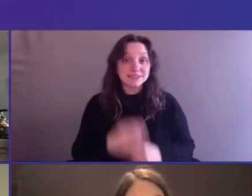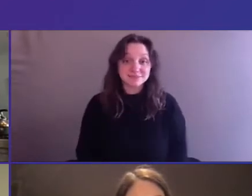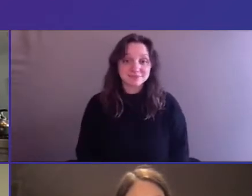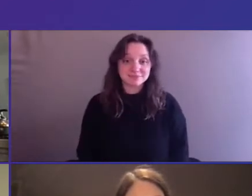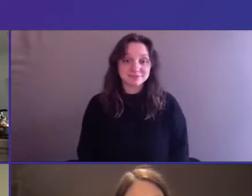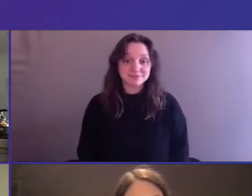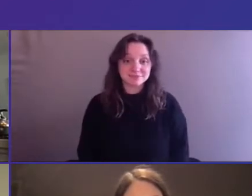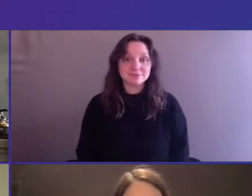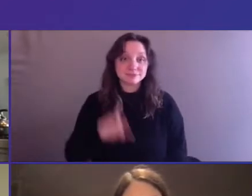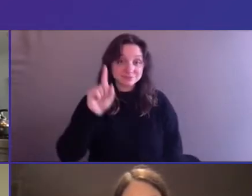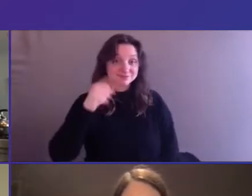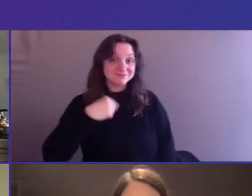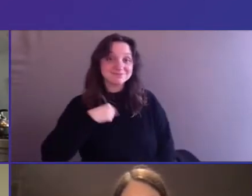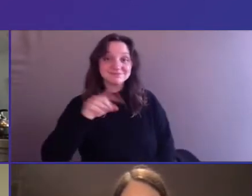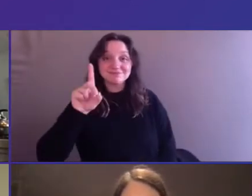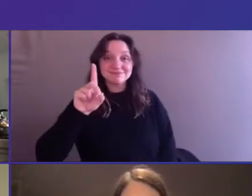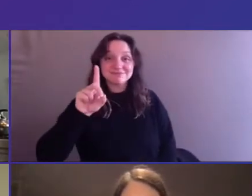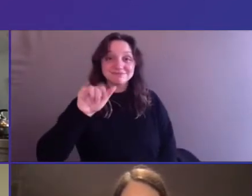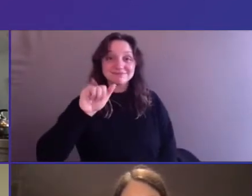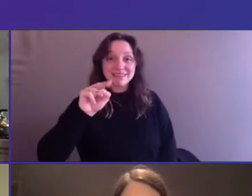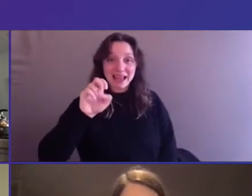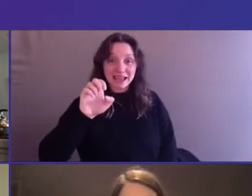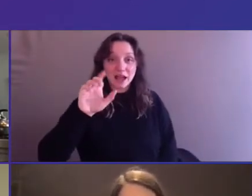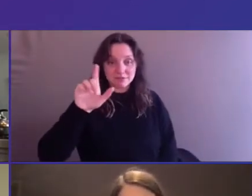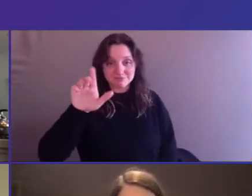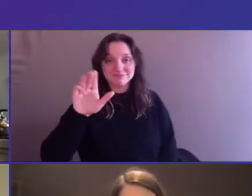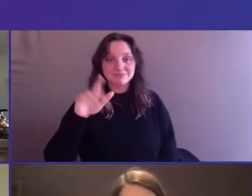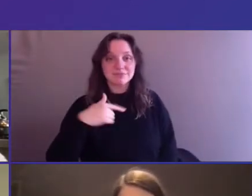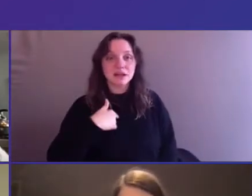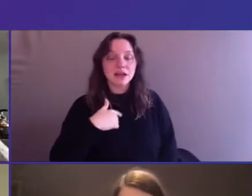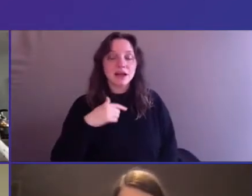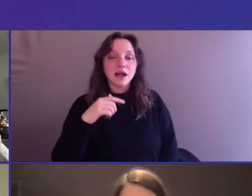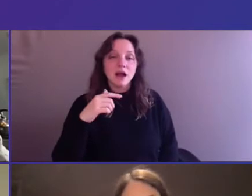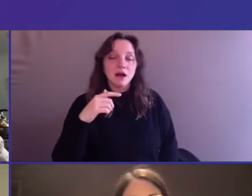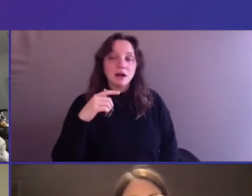I can jump in, Lucy. Hi, I just wanted to say